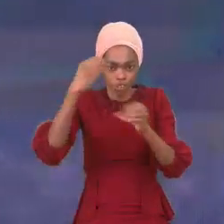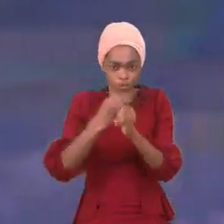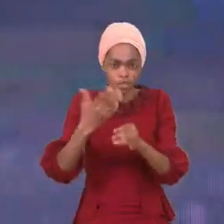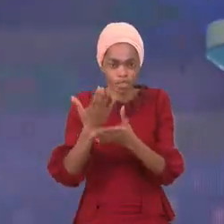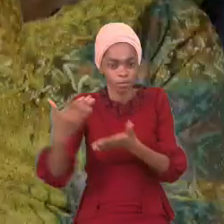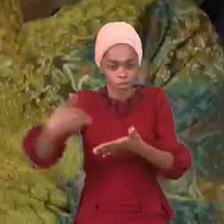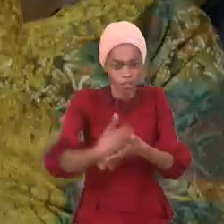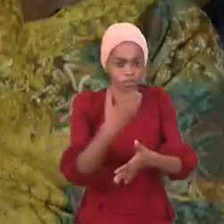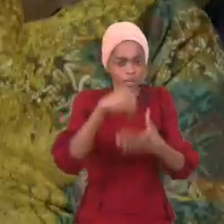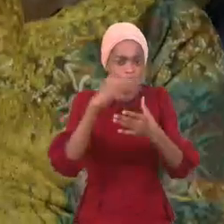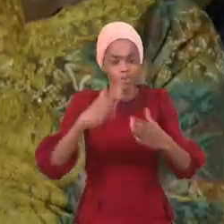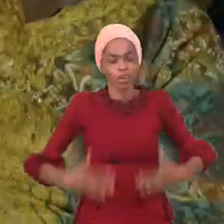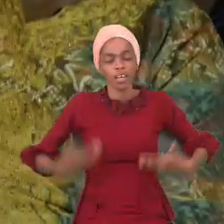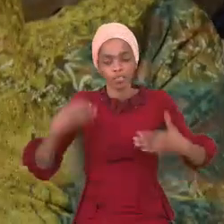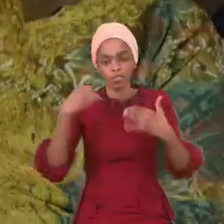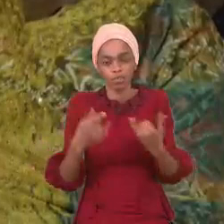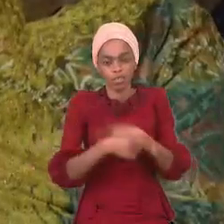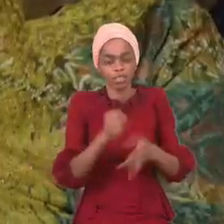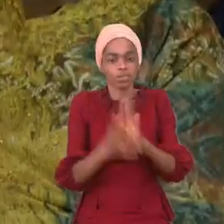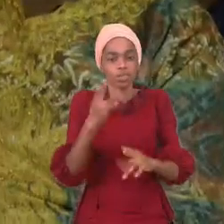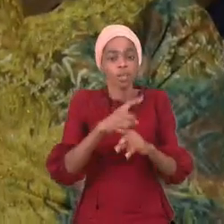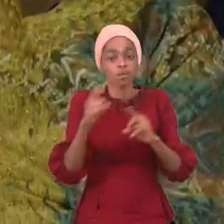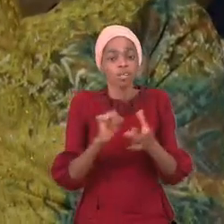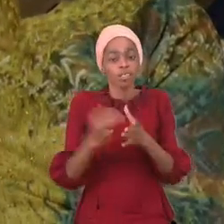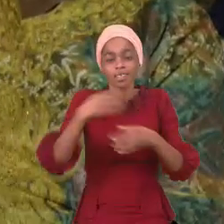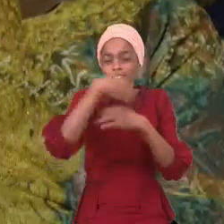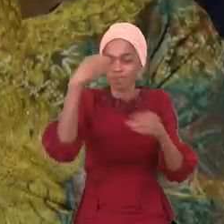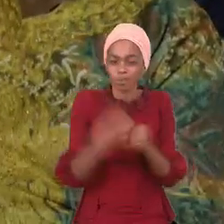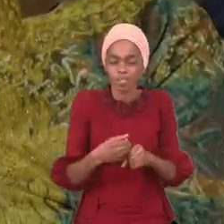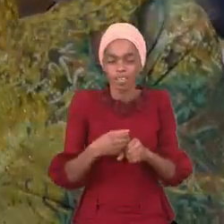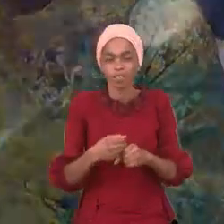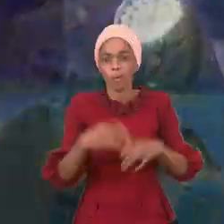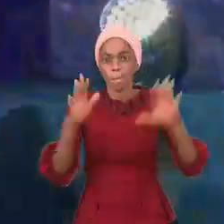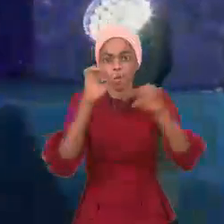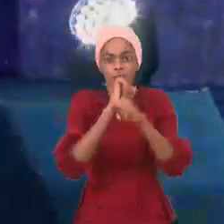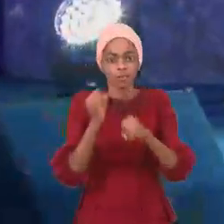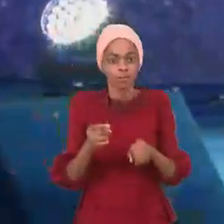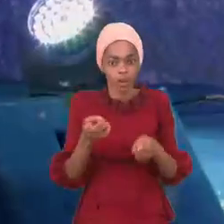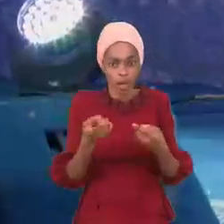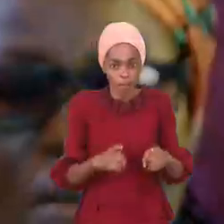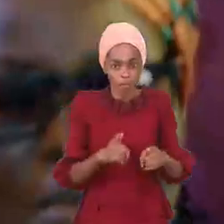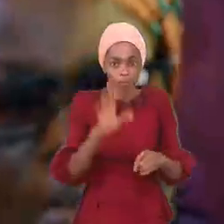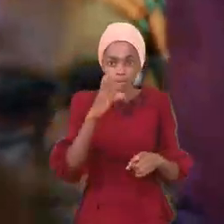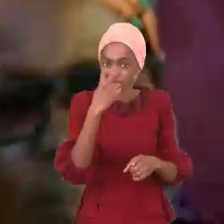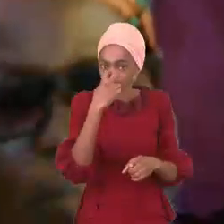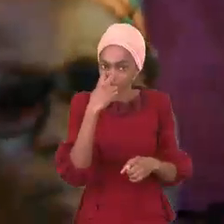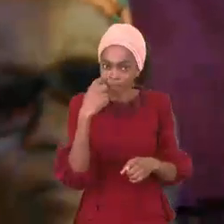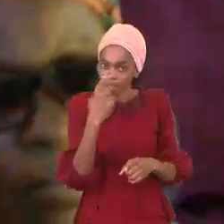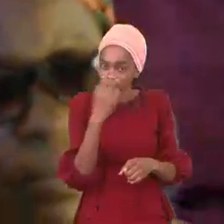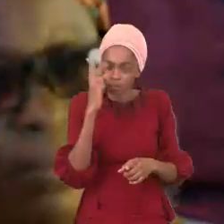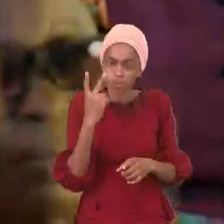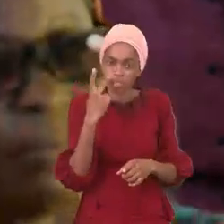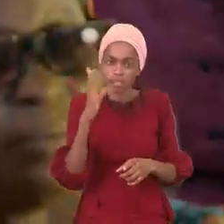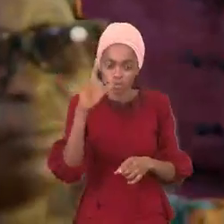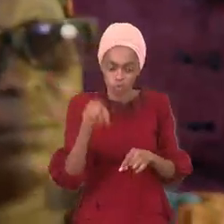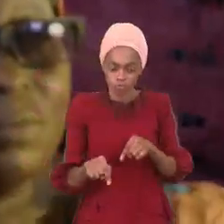tonight. And when that creative miracle takes place, your blind eyes will see. Your lame legs will